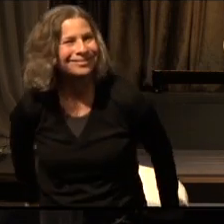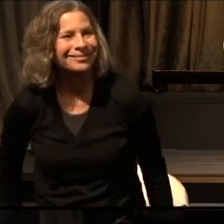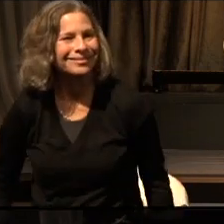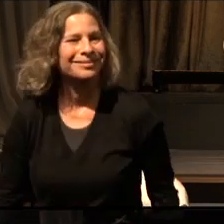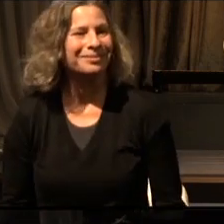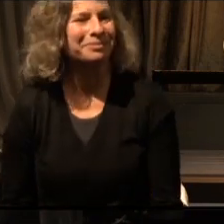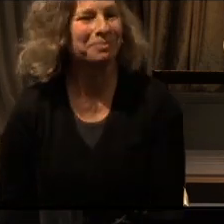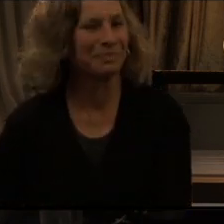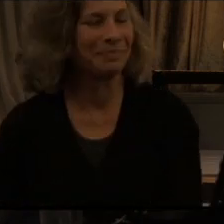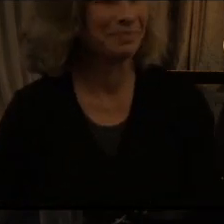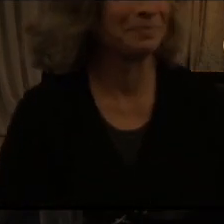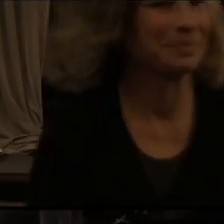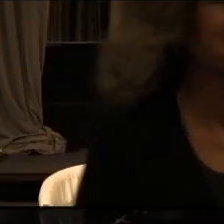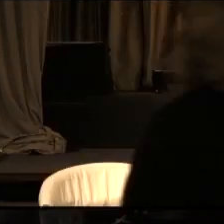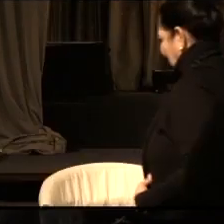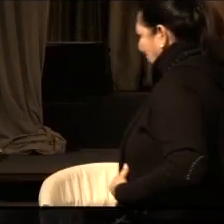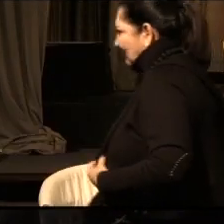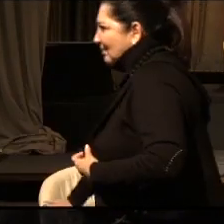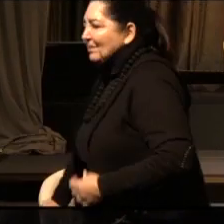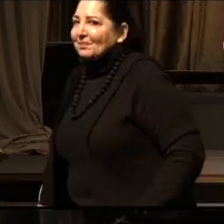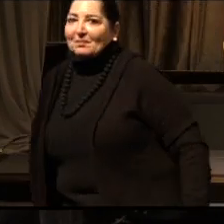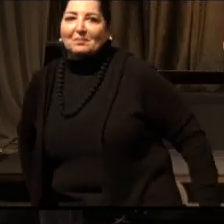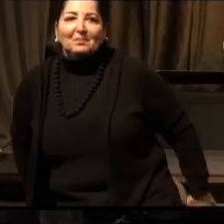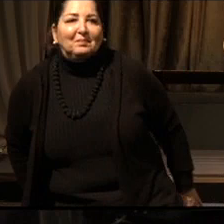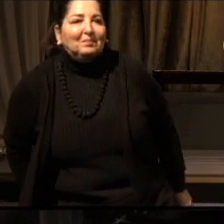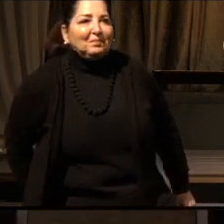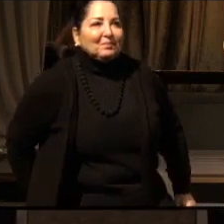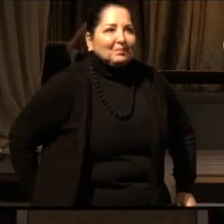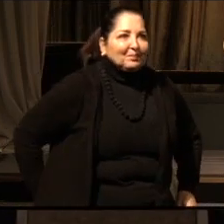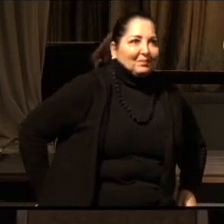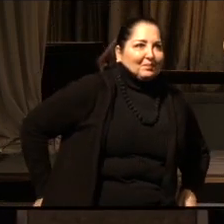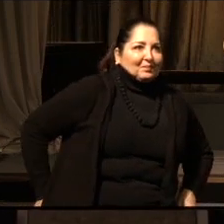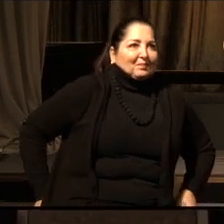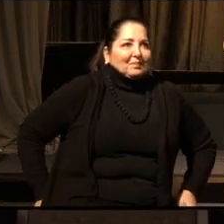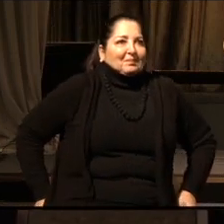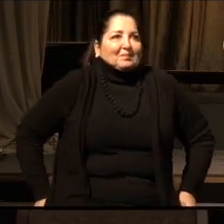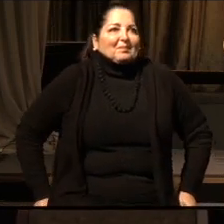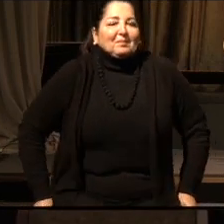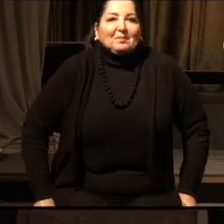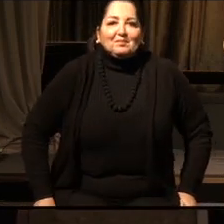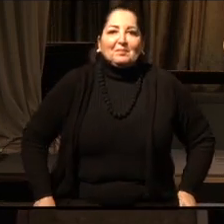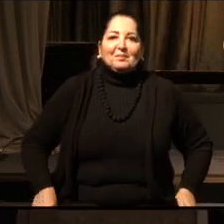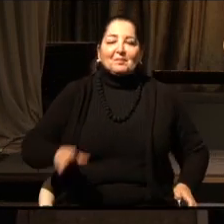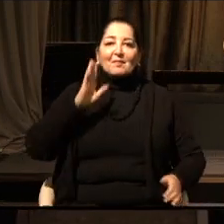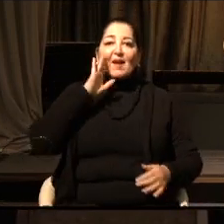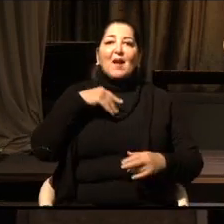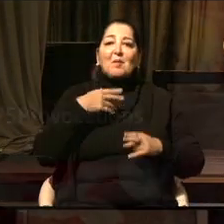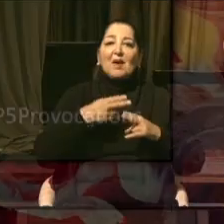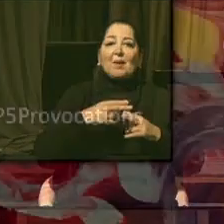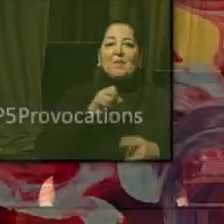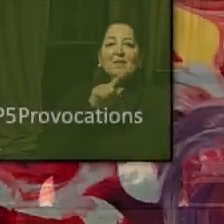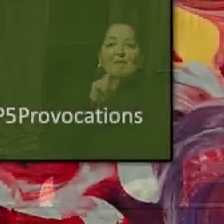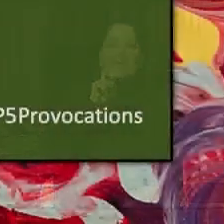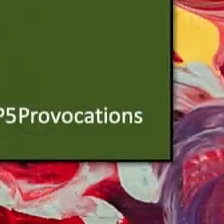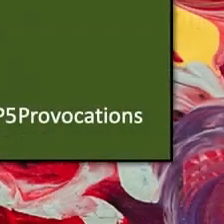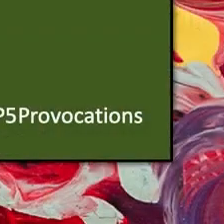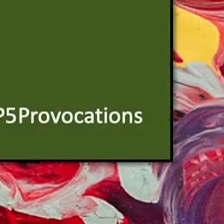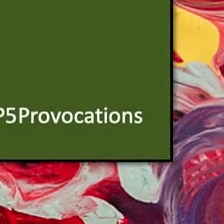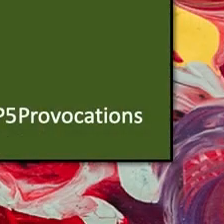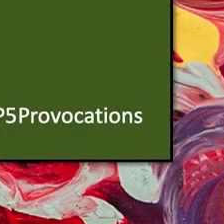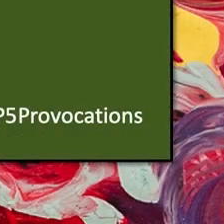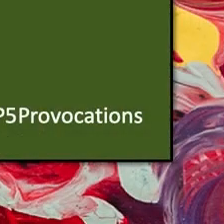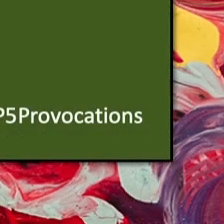Thank you all for that. Hi, my name is Steven Manuzak, and I work on international programs at Arts Midwest in